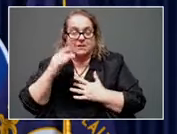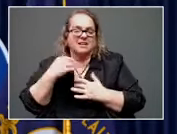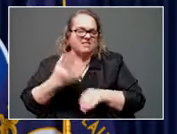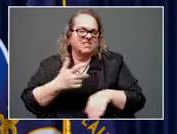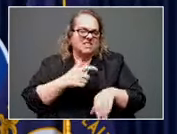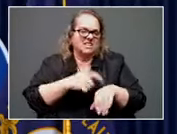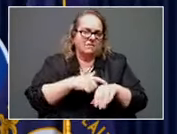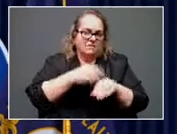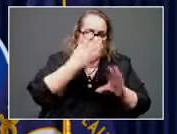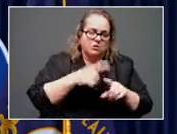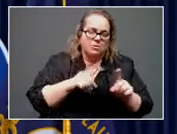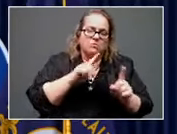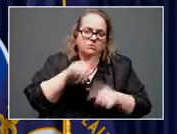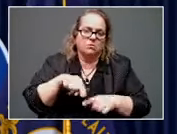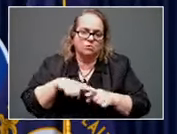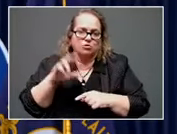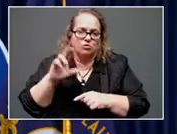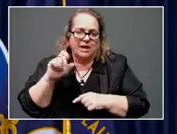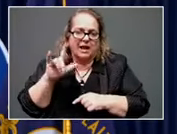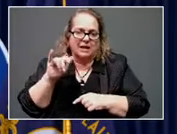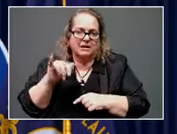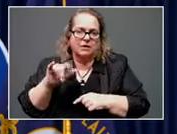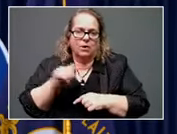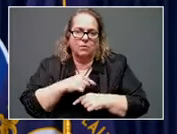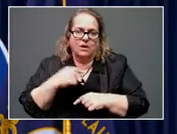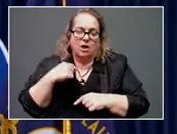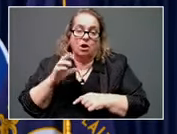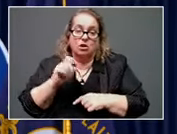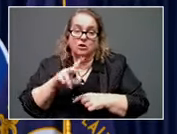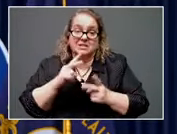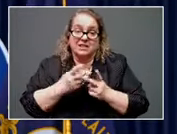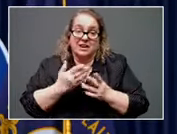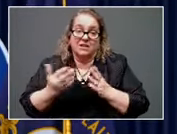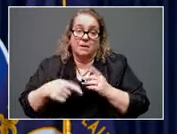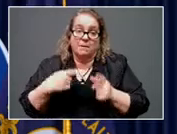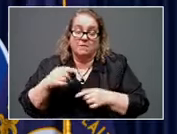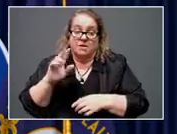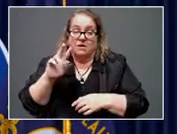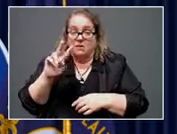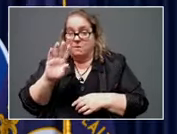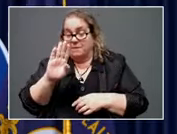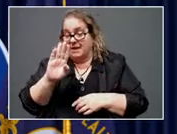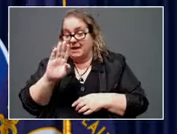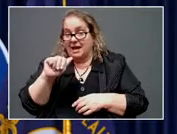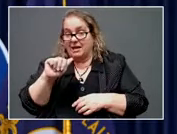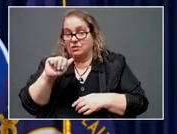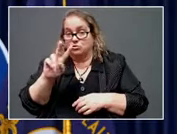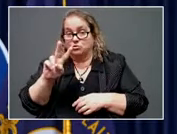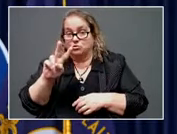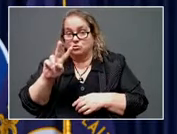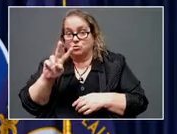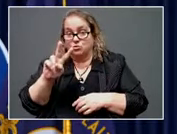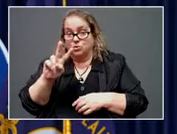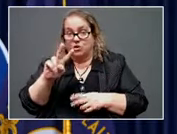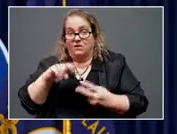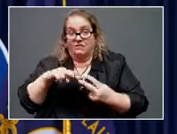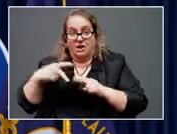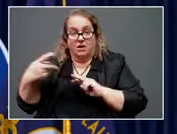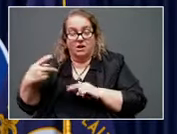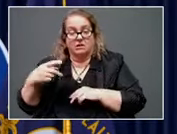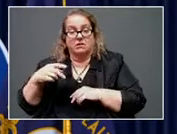responsive to the realities of where we are. The second thing about the BA2 variant for Omicron, it still is in low single